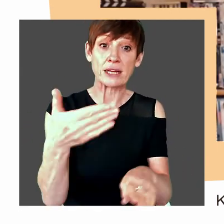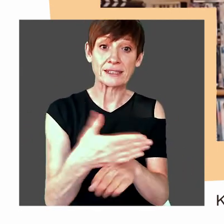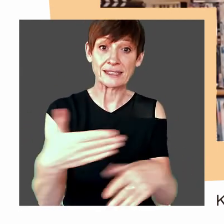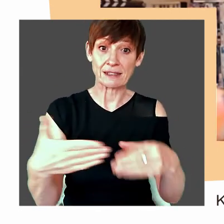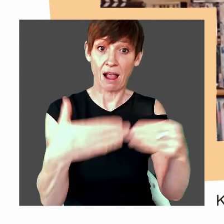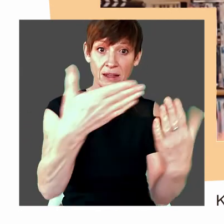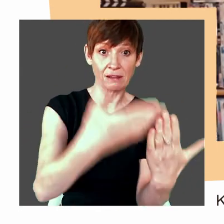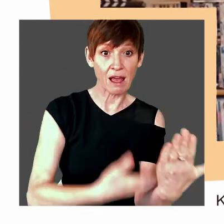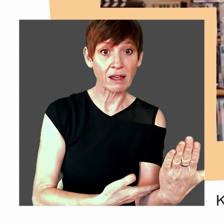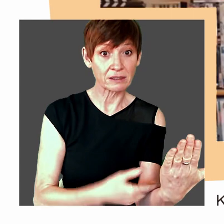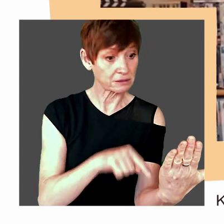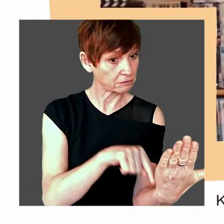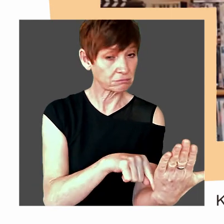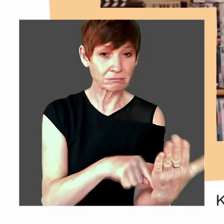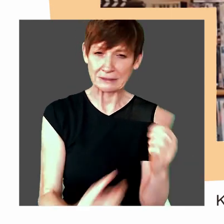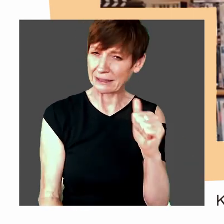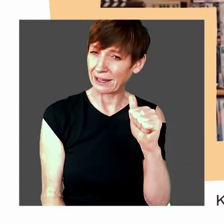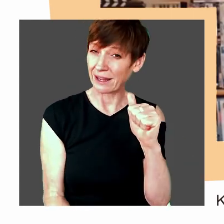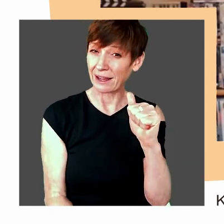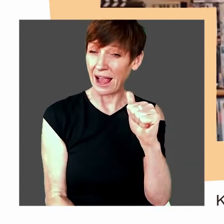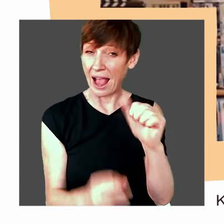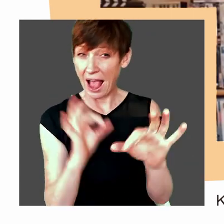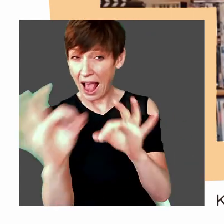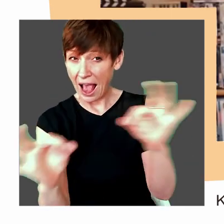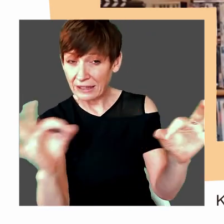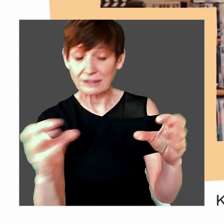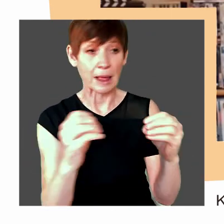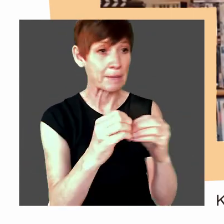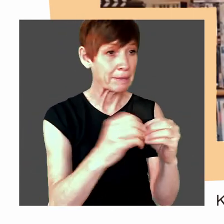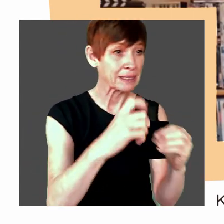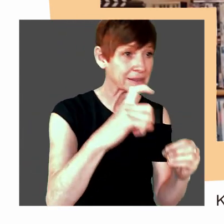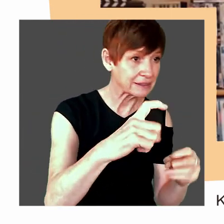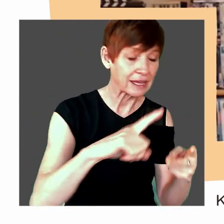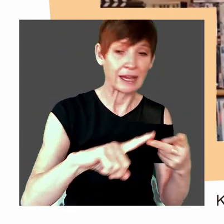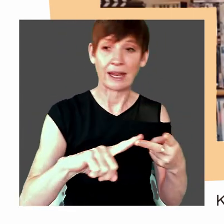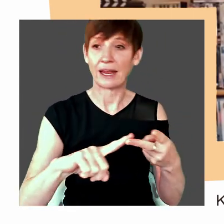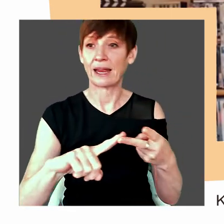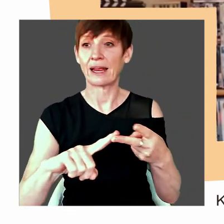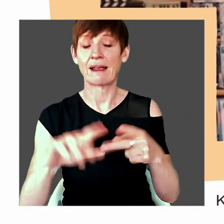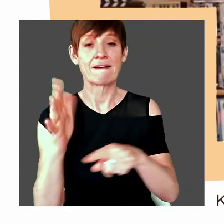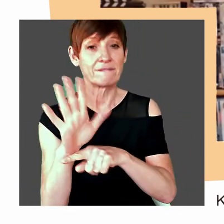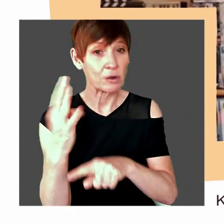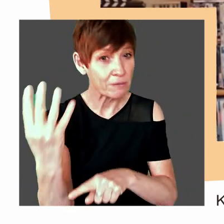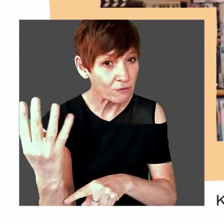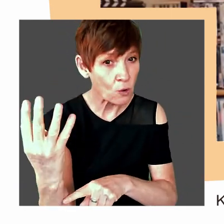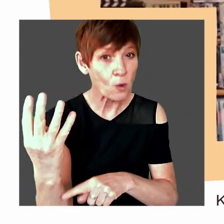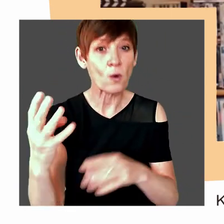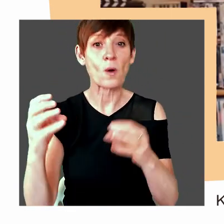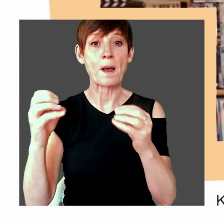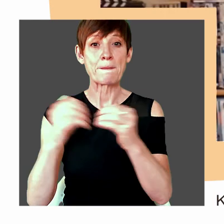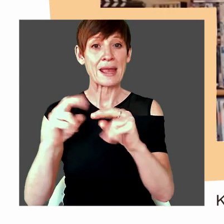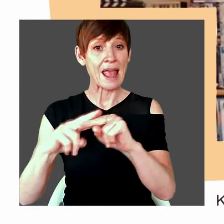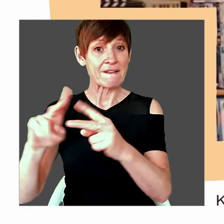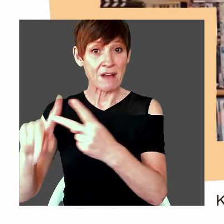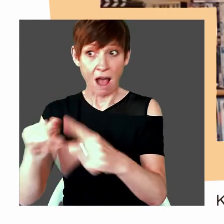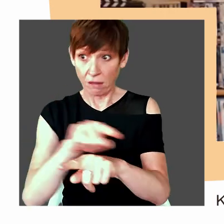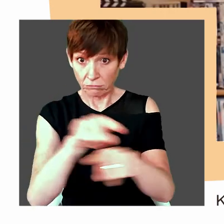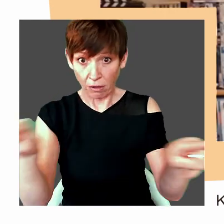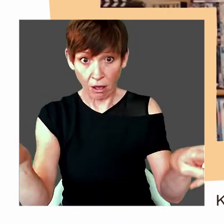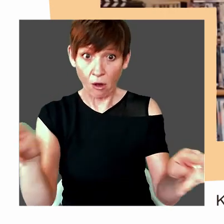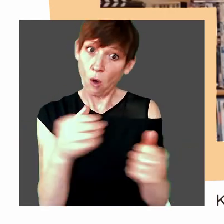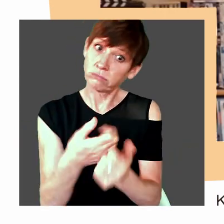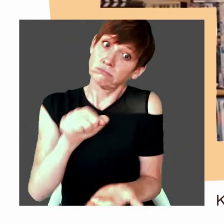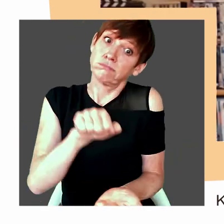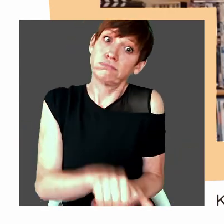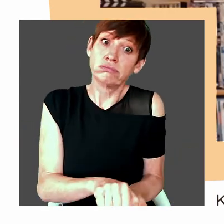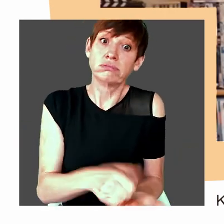got all the kind of key players to sign up to, the BBC, Film 4, BFI, and lots of independent agents